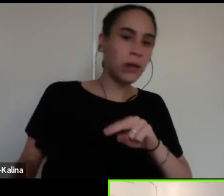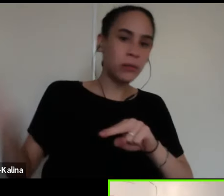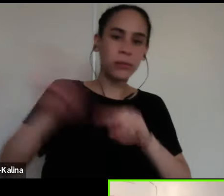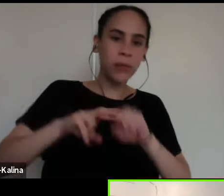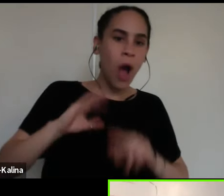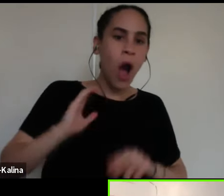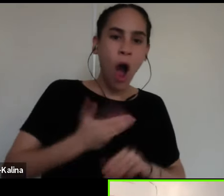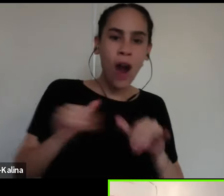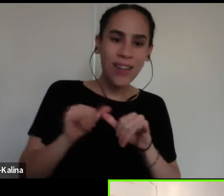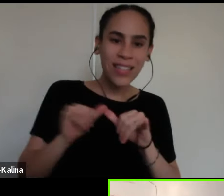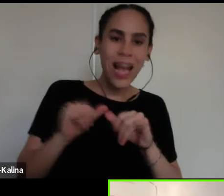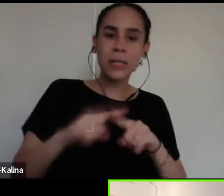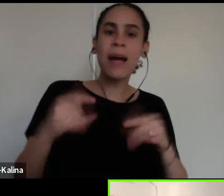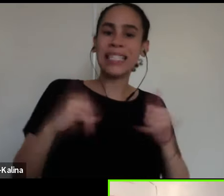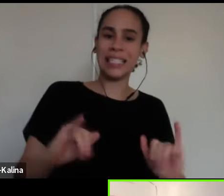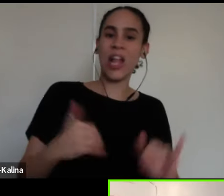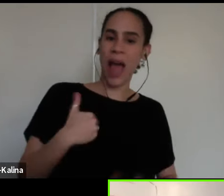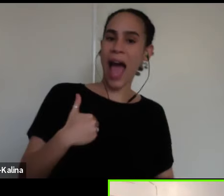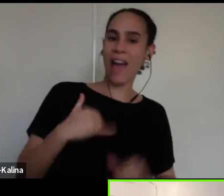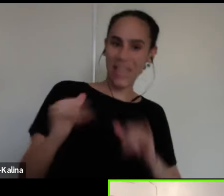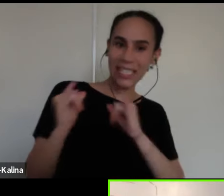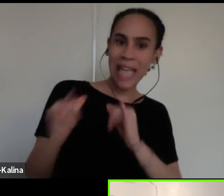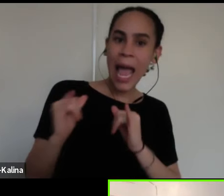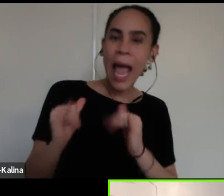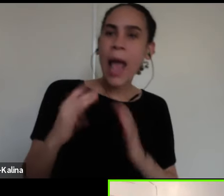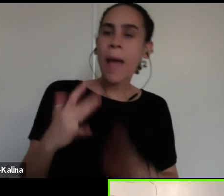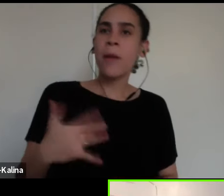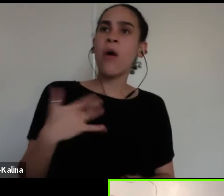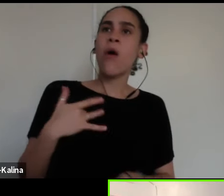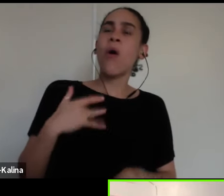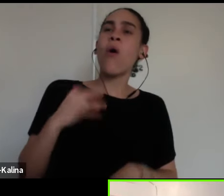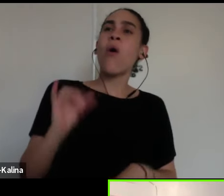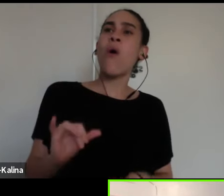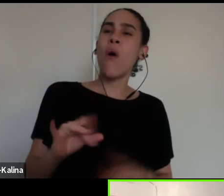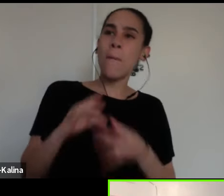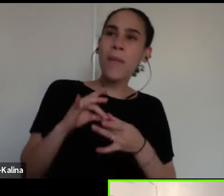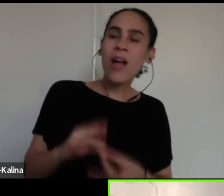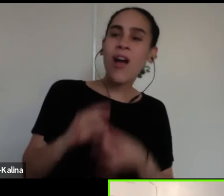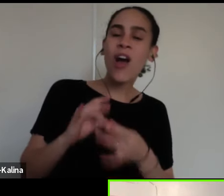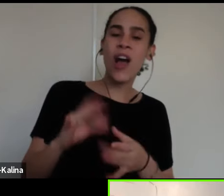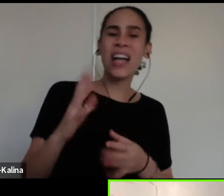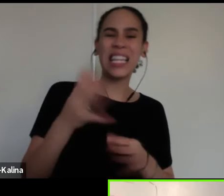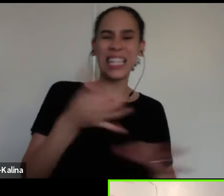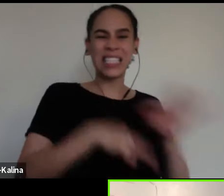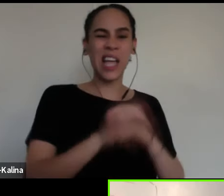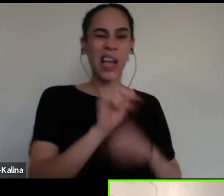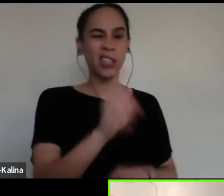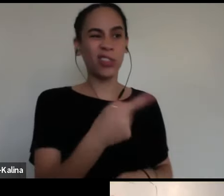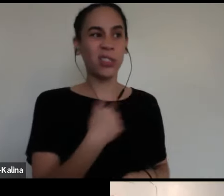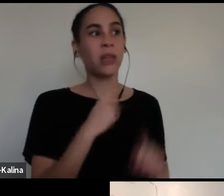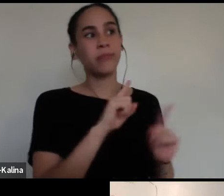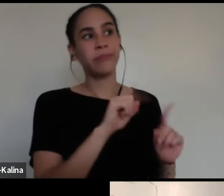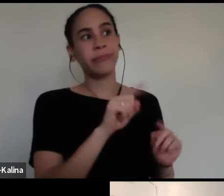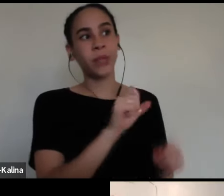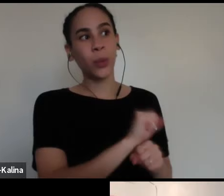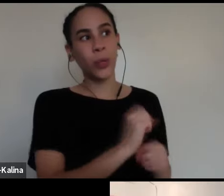that wolf pack feeling over the feeling of just a place to, earn a check.